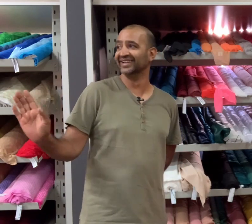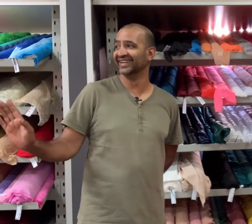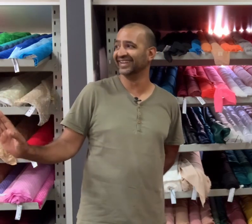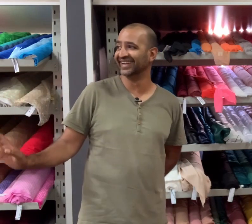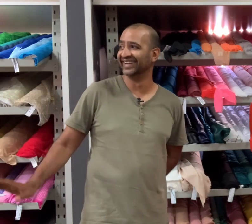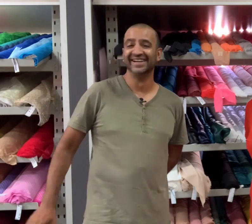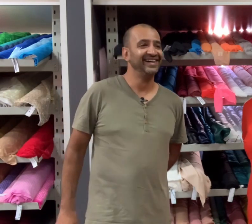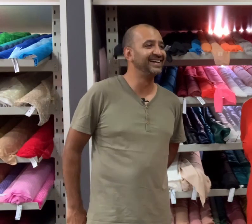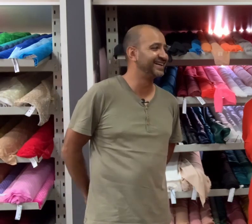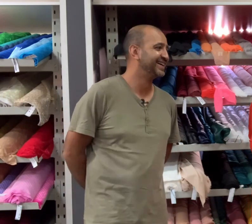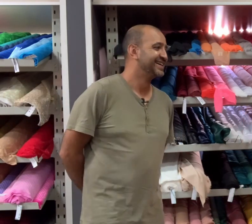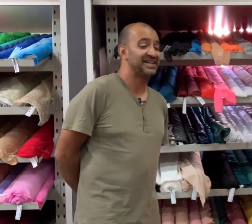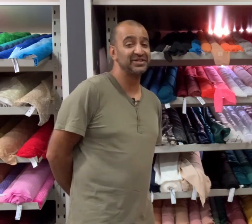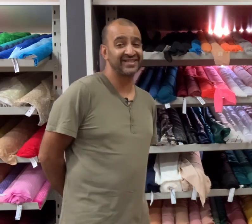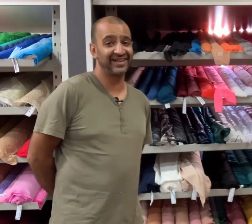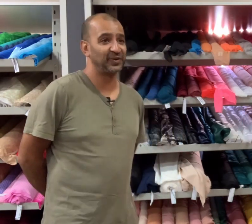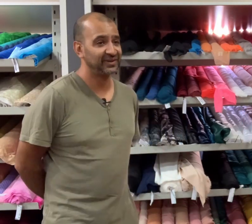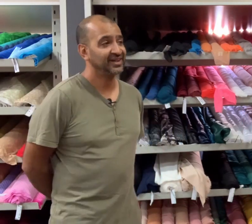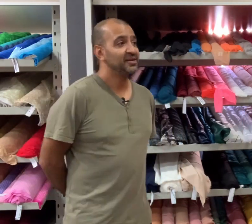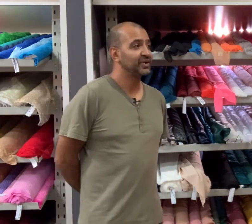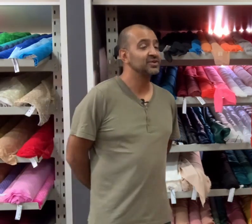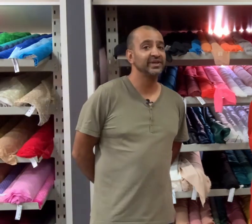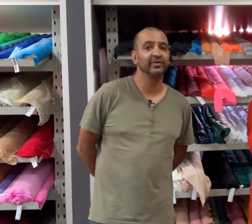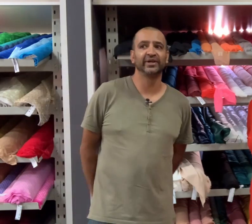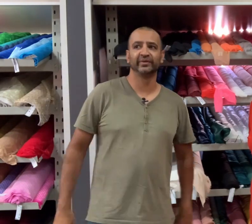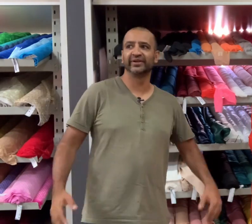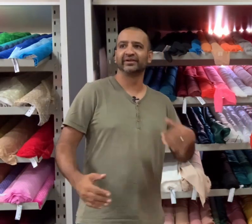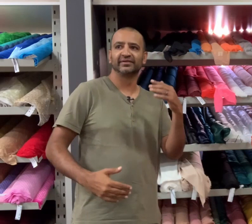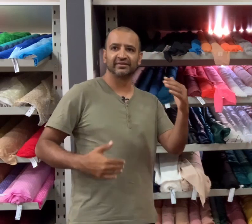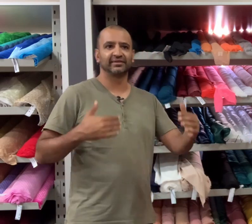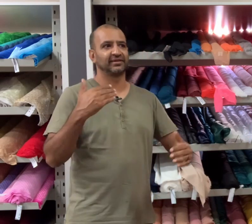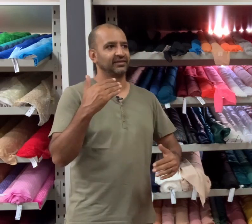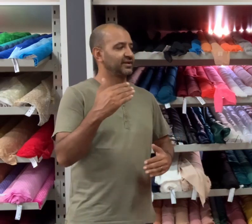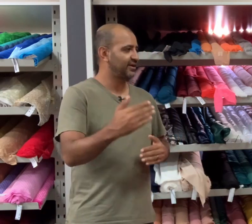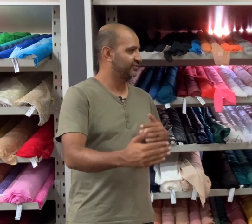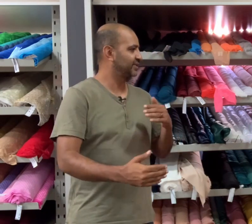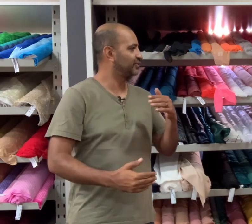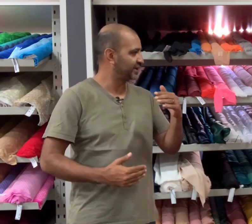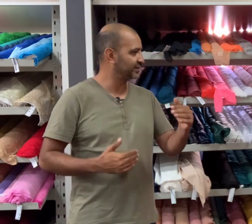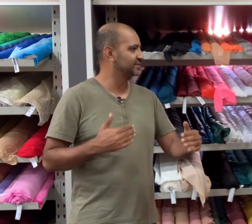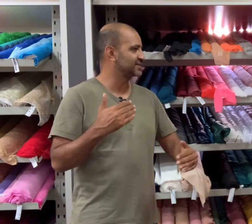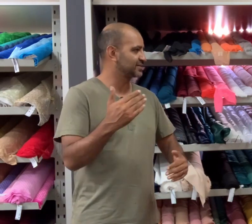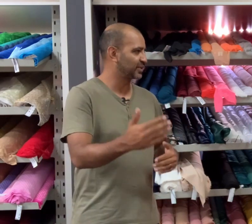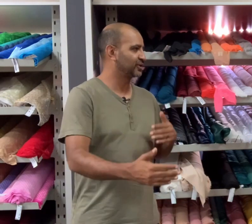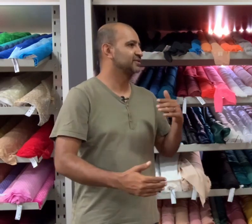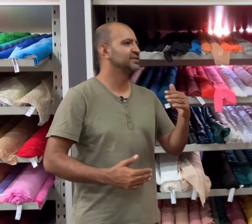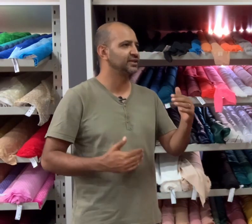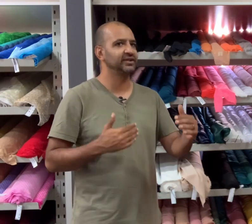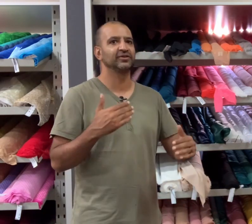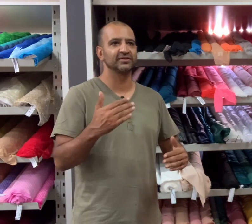all. Yes, That should say it all, because we have a running system